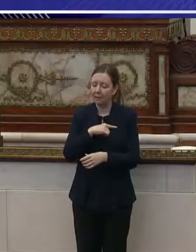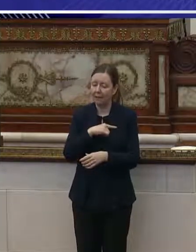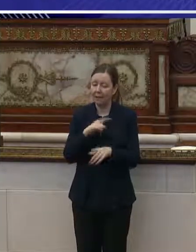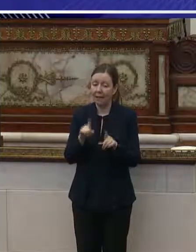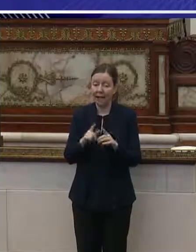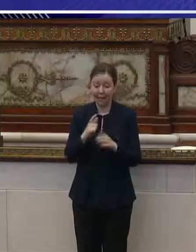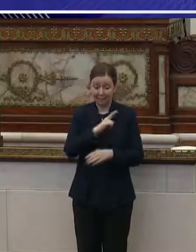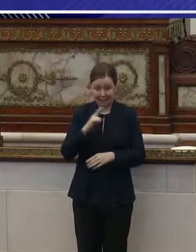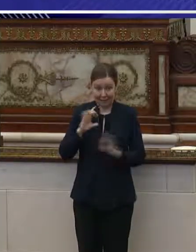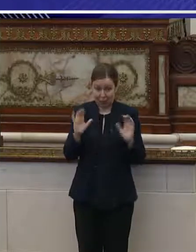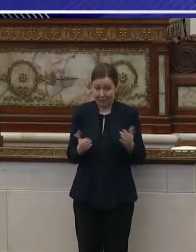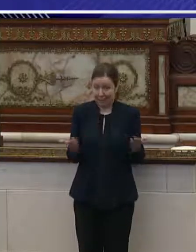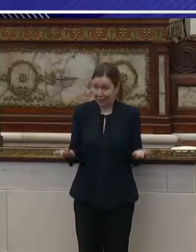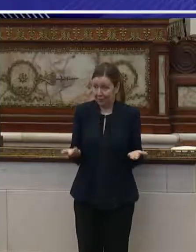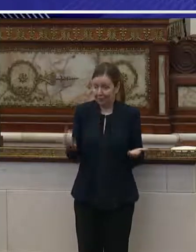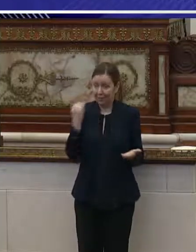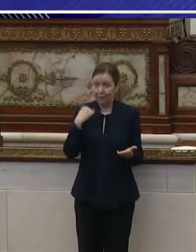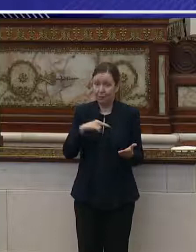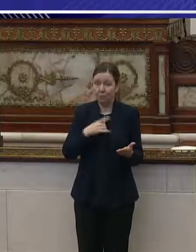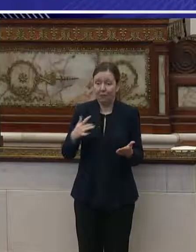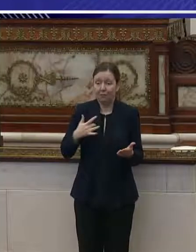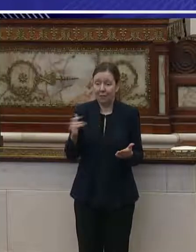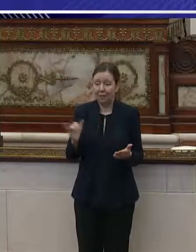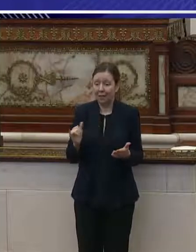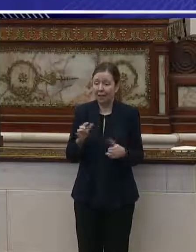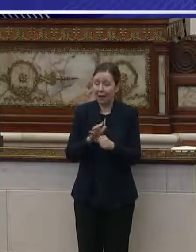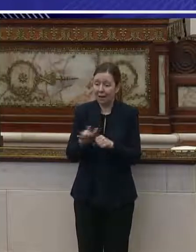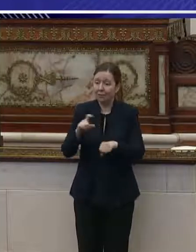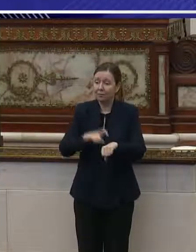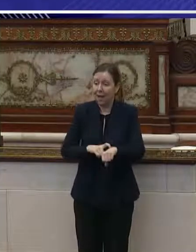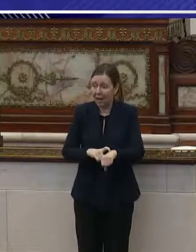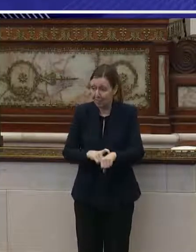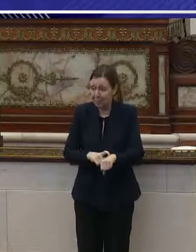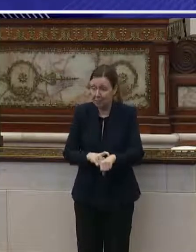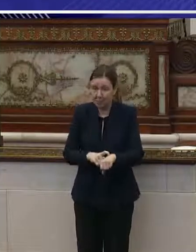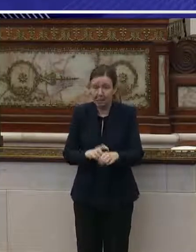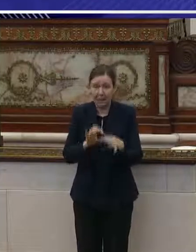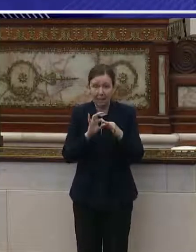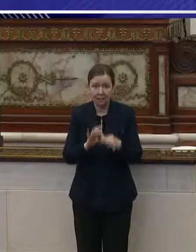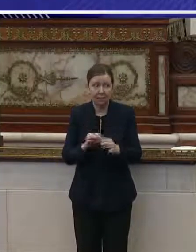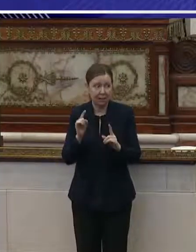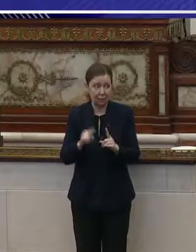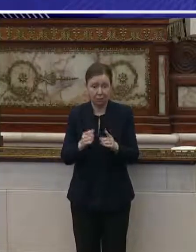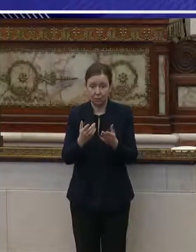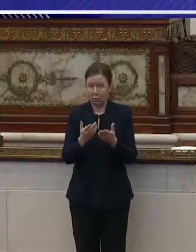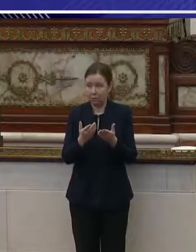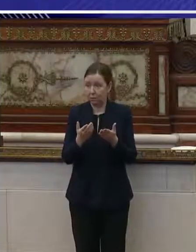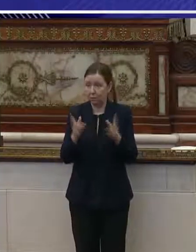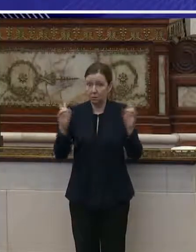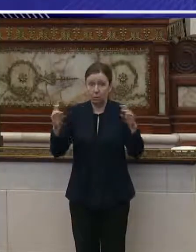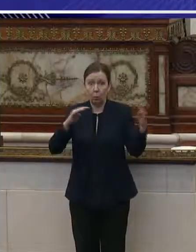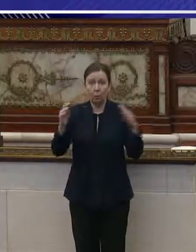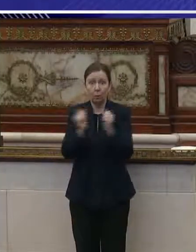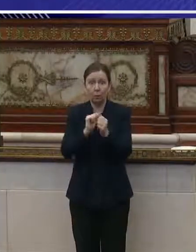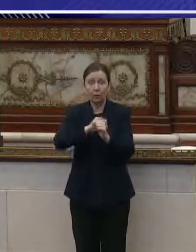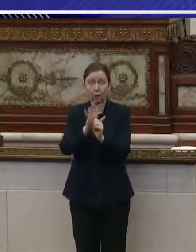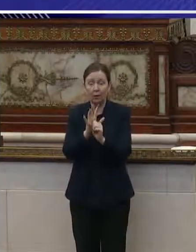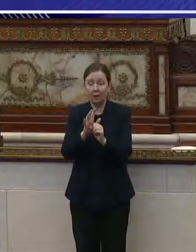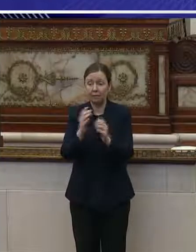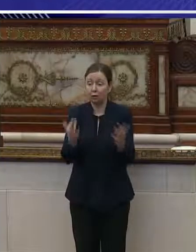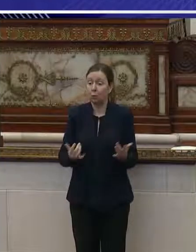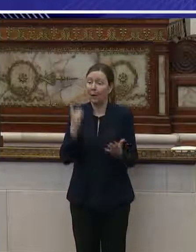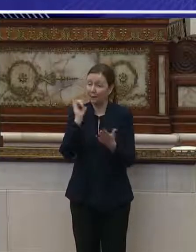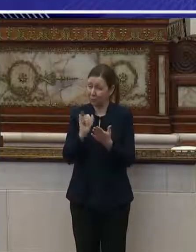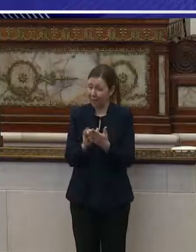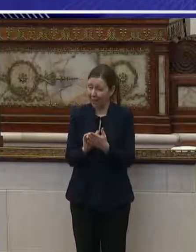a legislative body, I think if we felt like there was enough time as it relates to this war we're in with coronavirus to wait